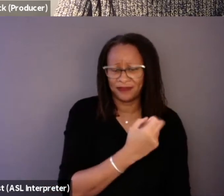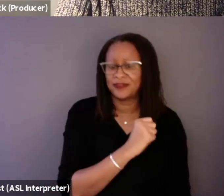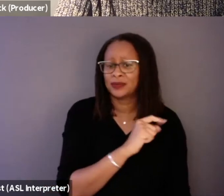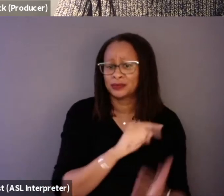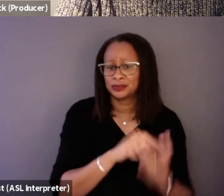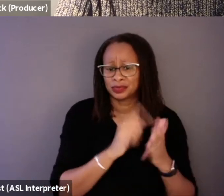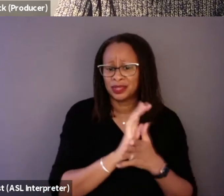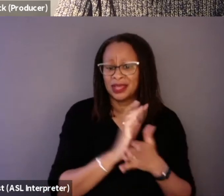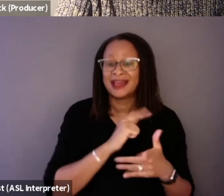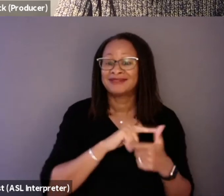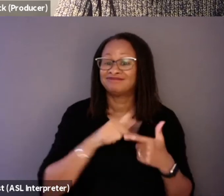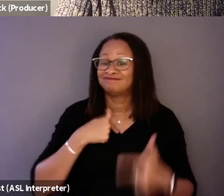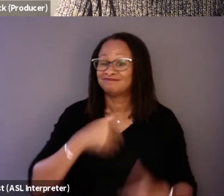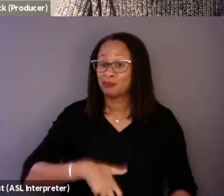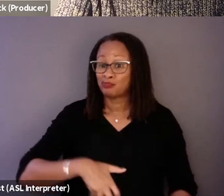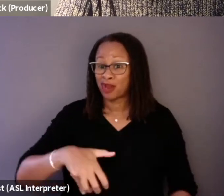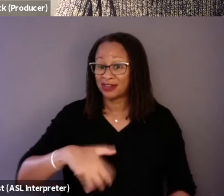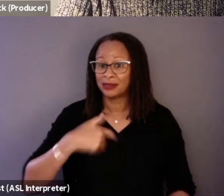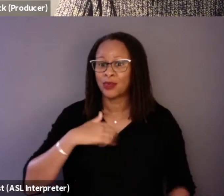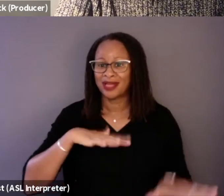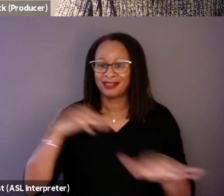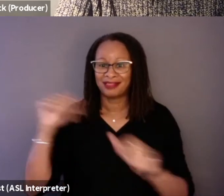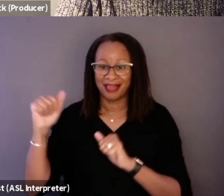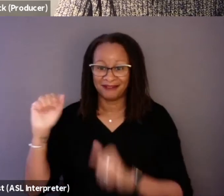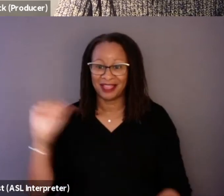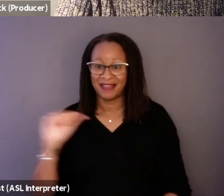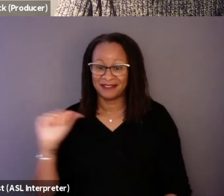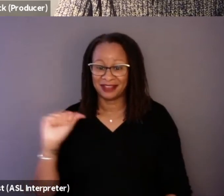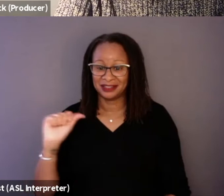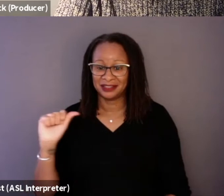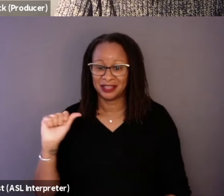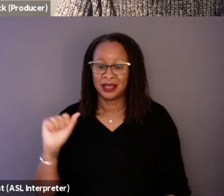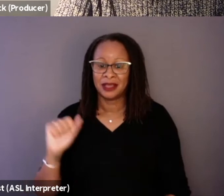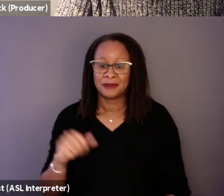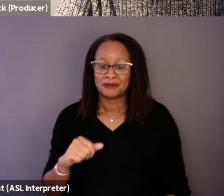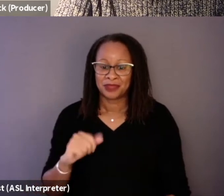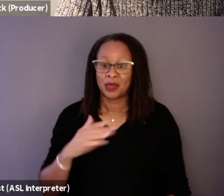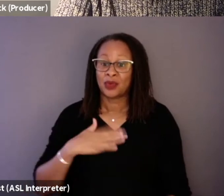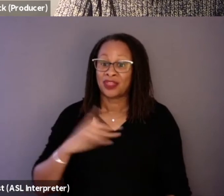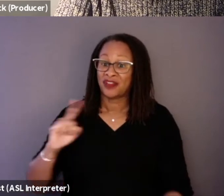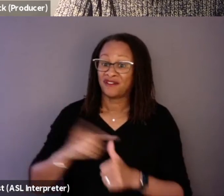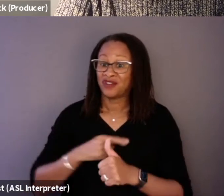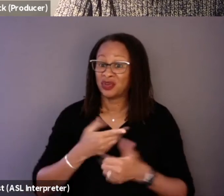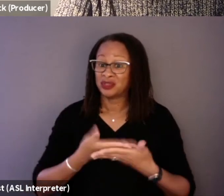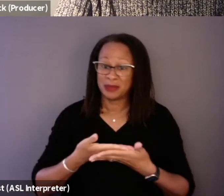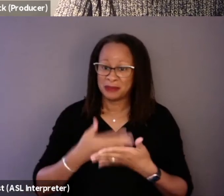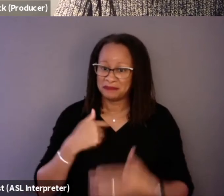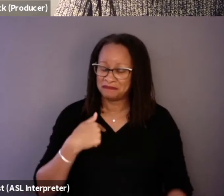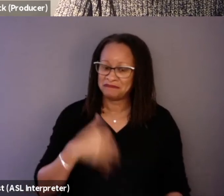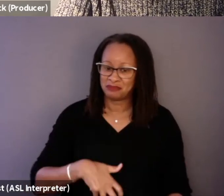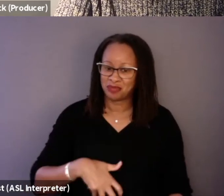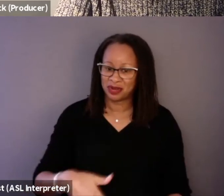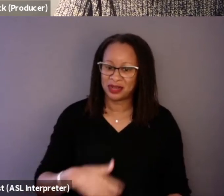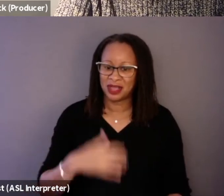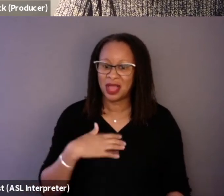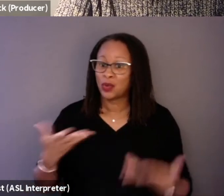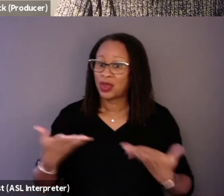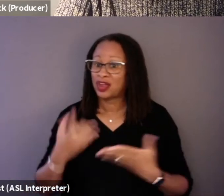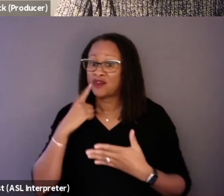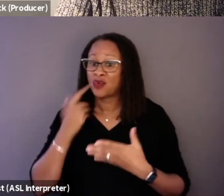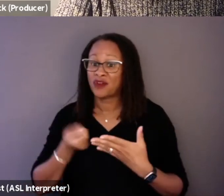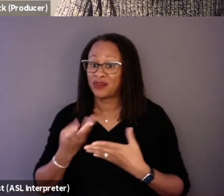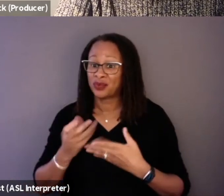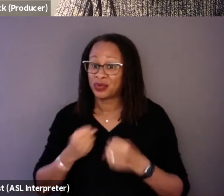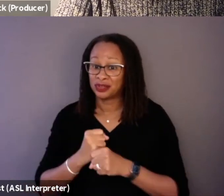I got pregnant, so we left Afghanistan at that time when I was pregnant with our first child. We were here for a few years,